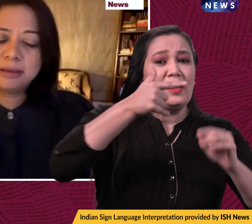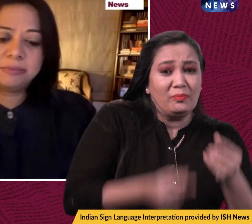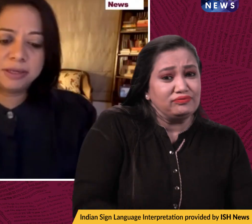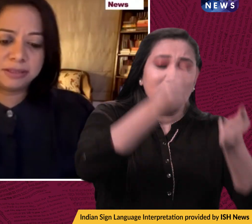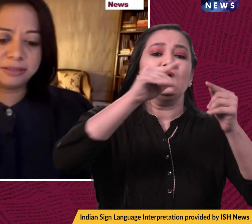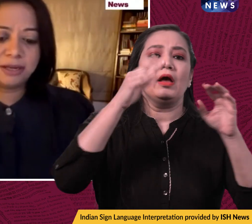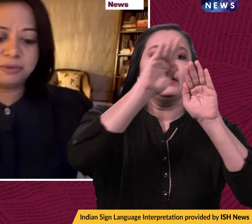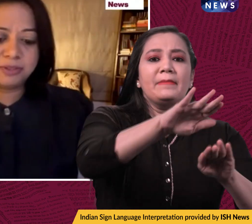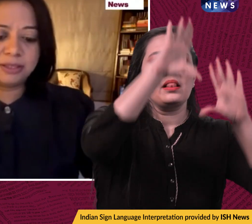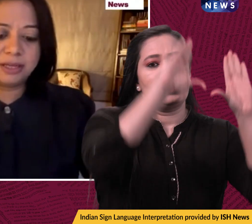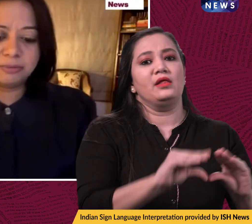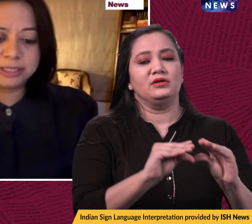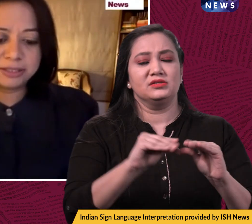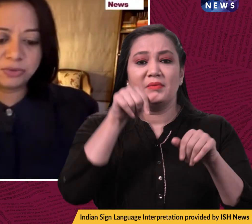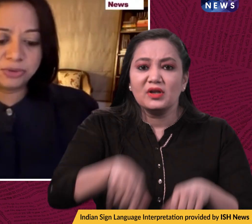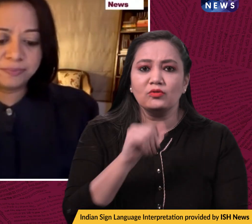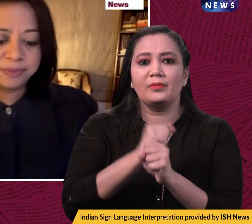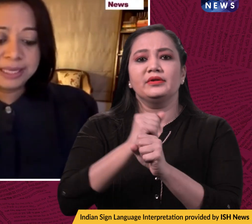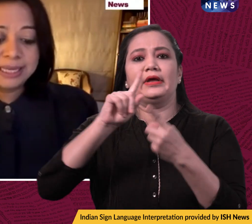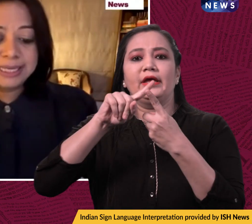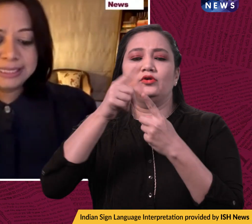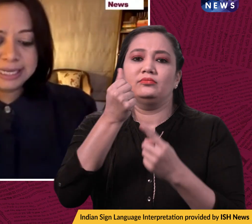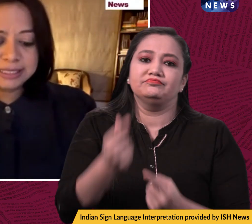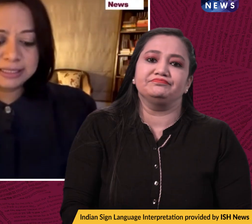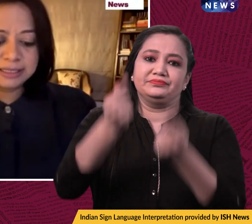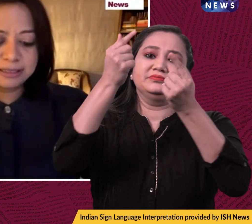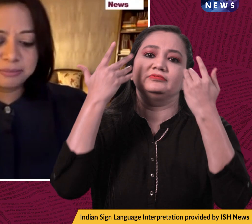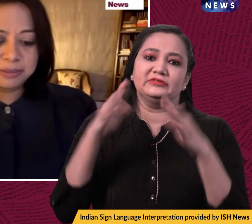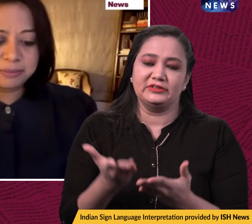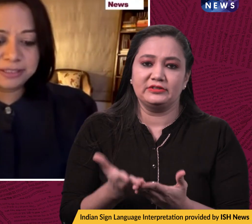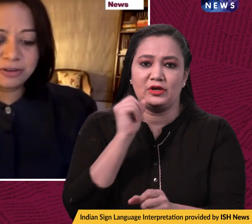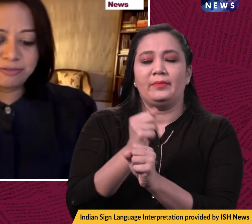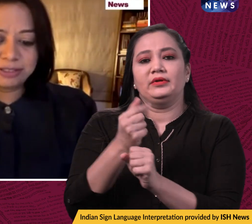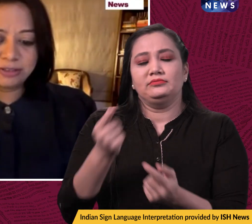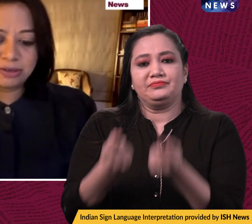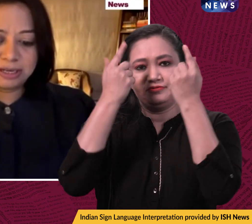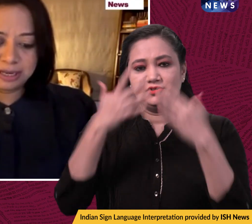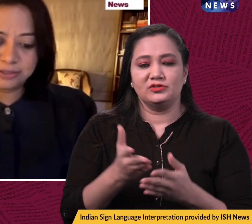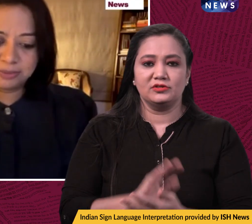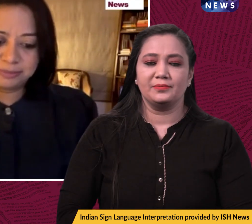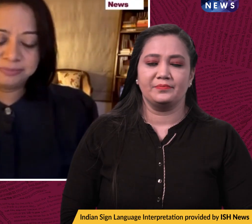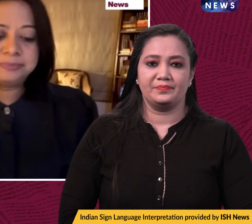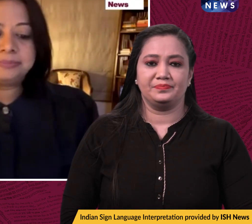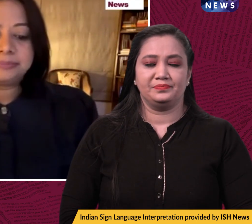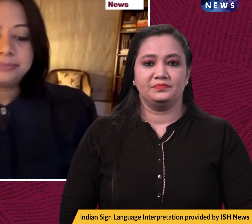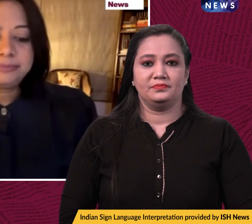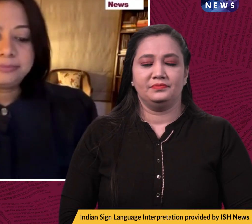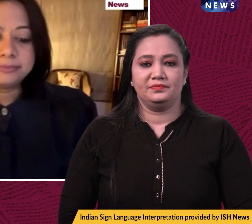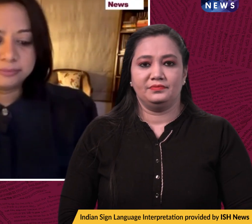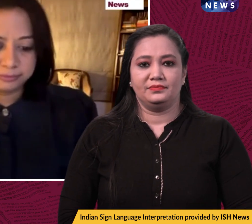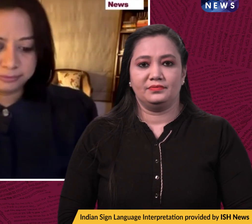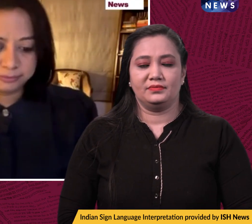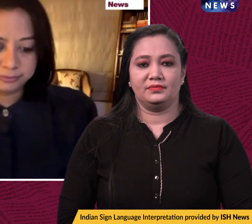are running up. But now we've seen the government has also increased the price of ethanol as well.